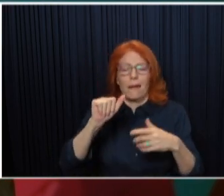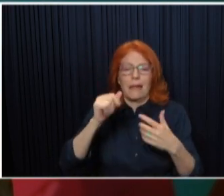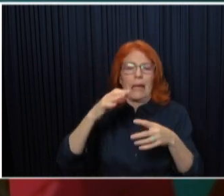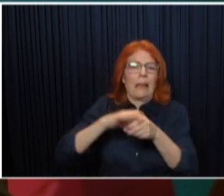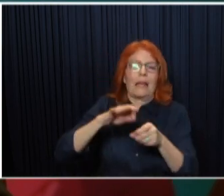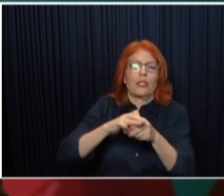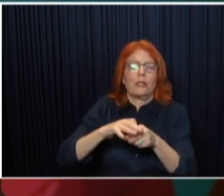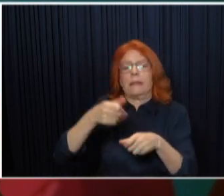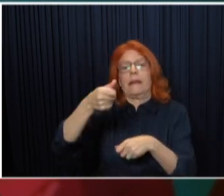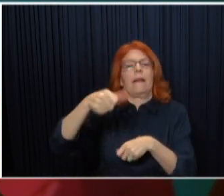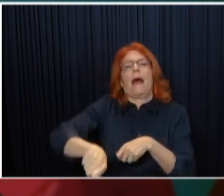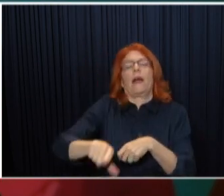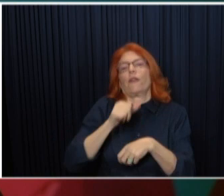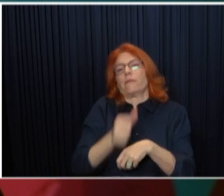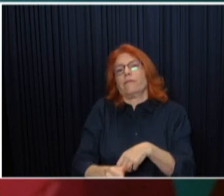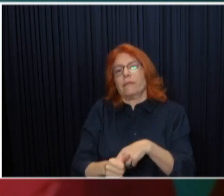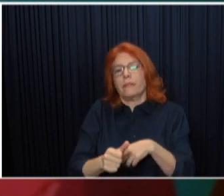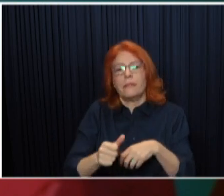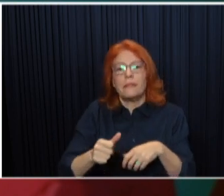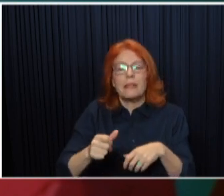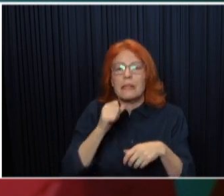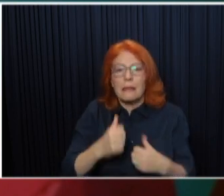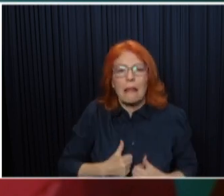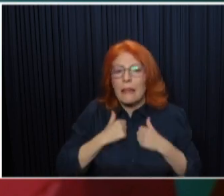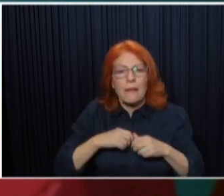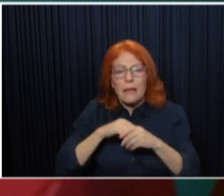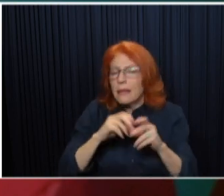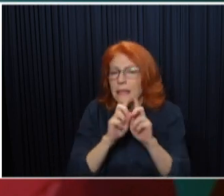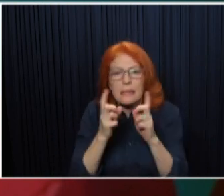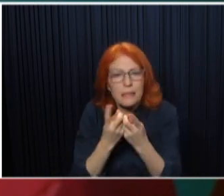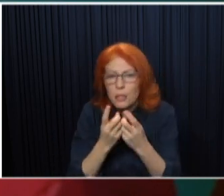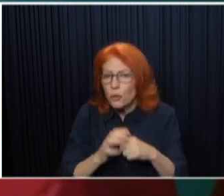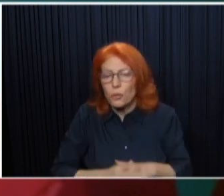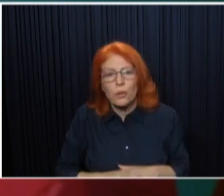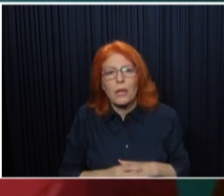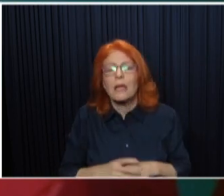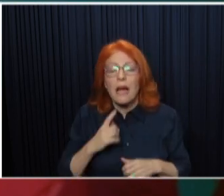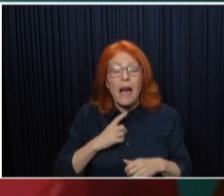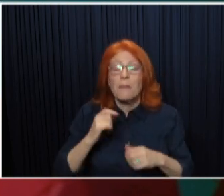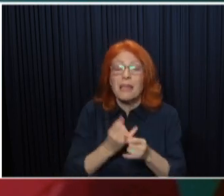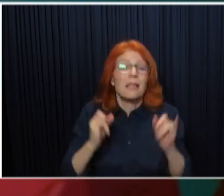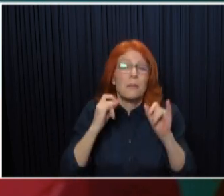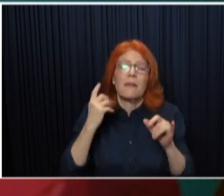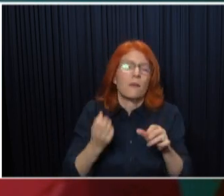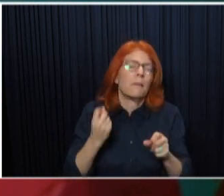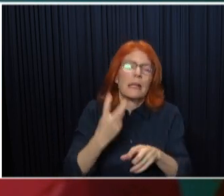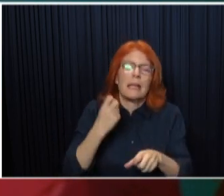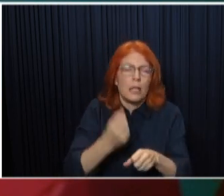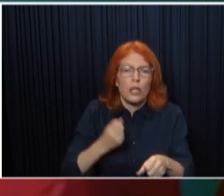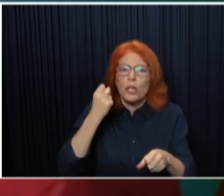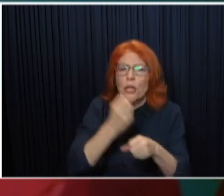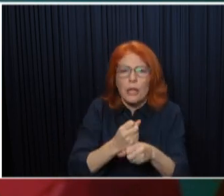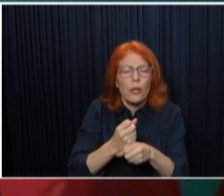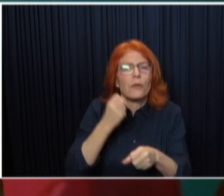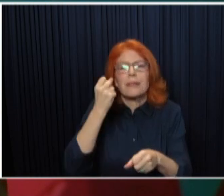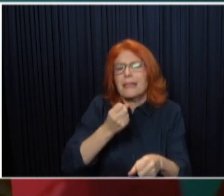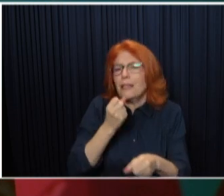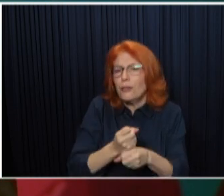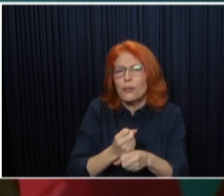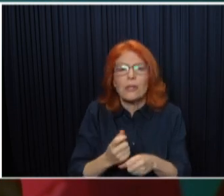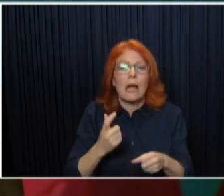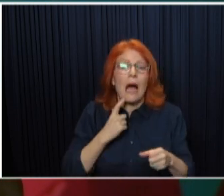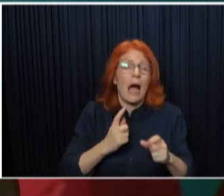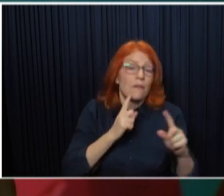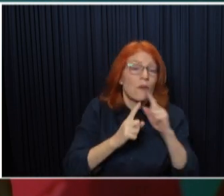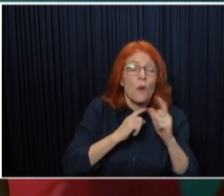election denier. He doesn't live in the district. I've been an independent for years and years. I've talked